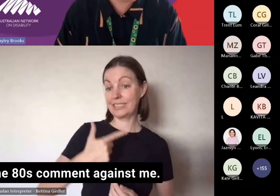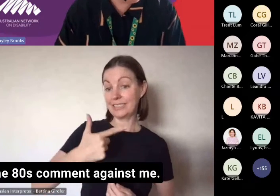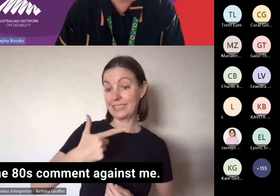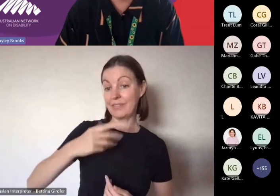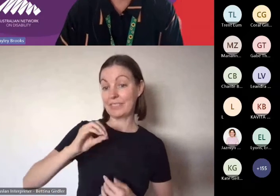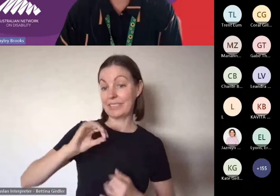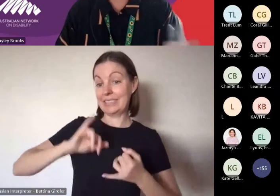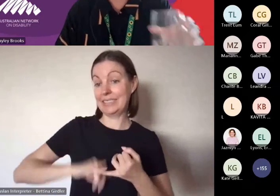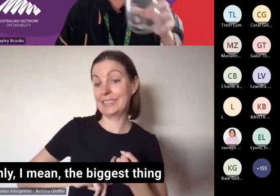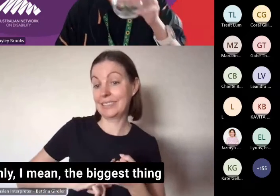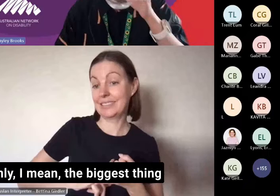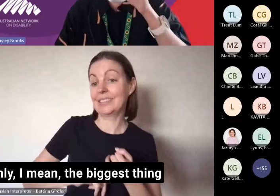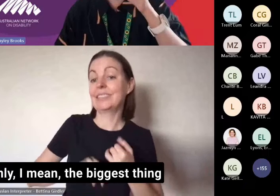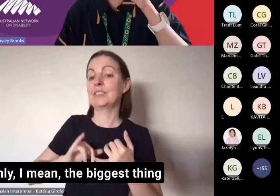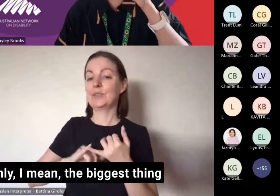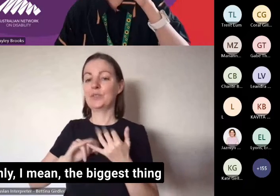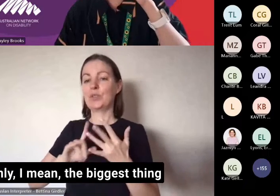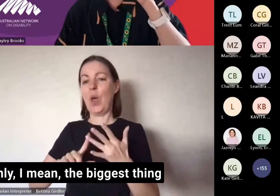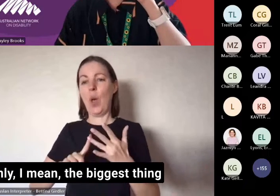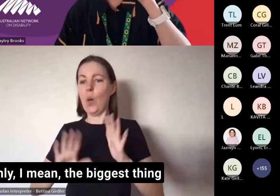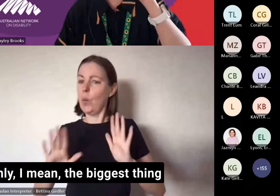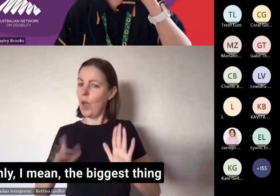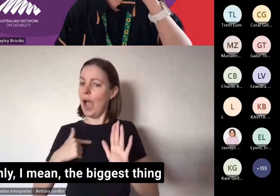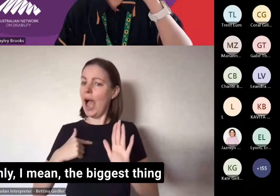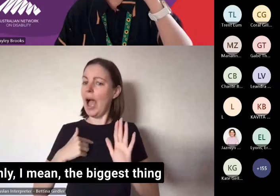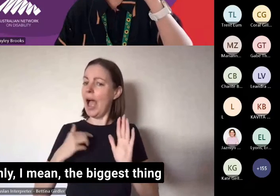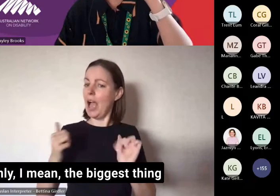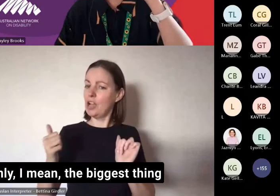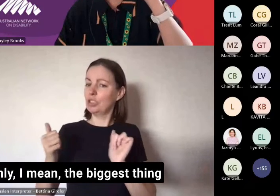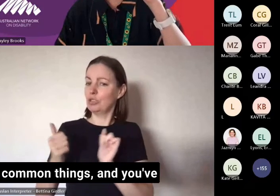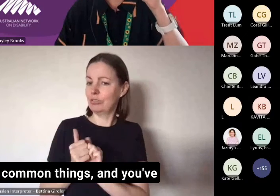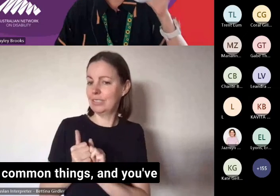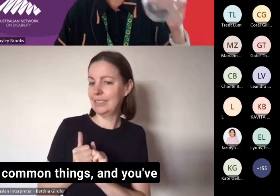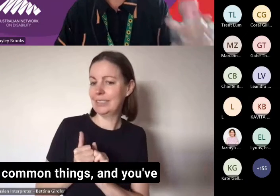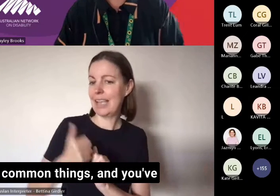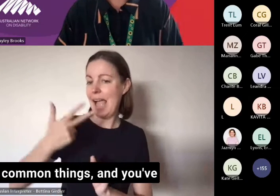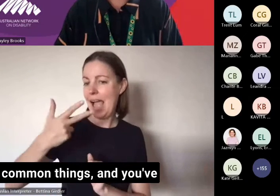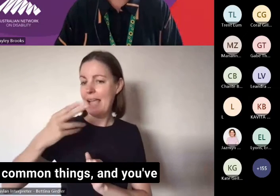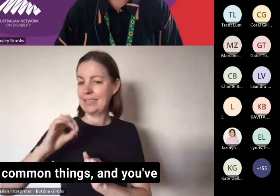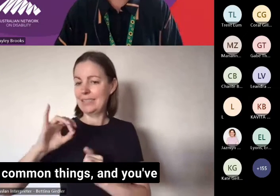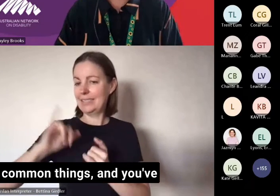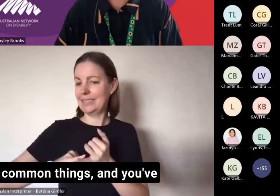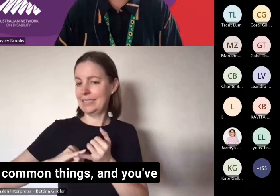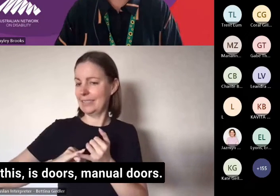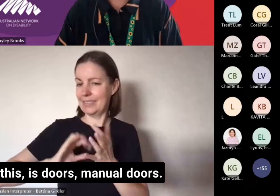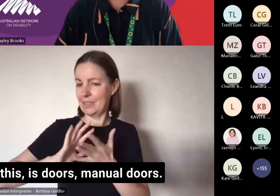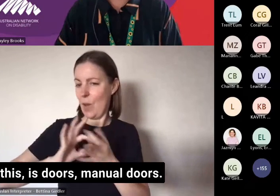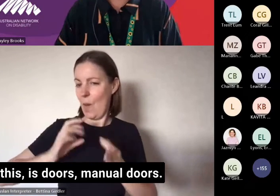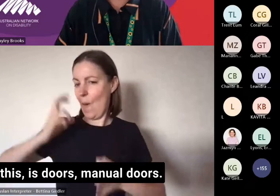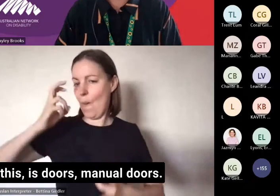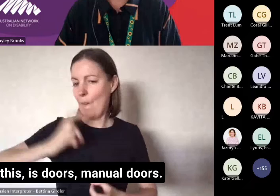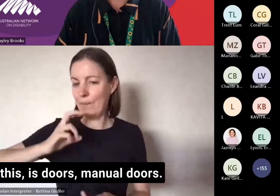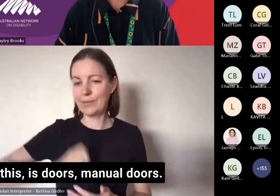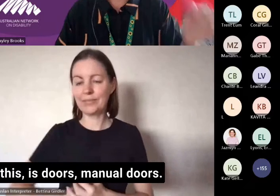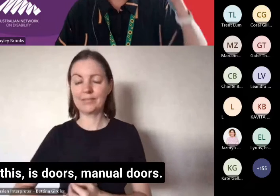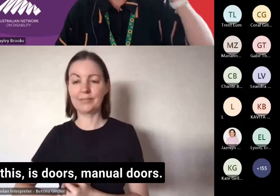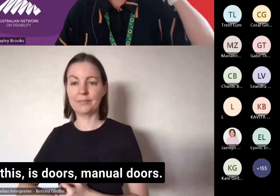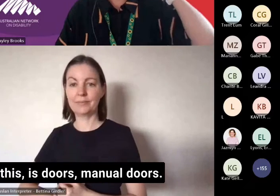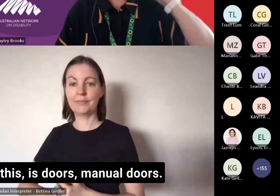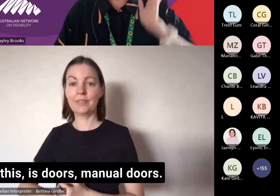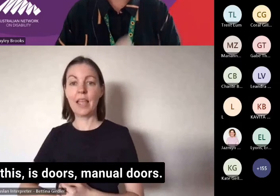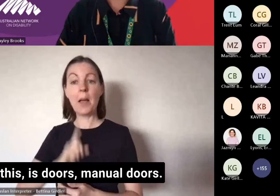me. But no, look, certainly, I mean, the biggest thing, or one of the most common things, and you've already touched on this, is